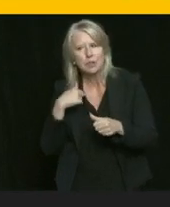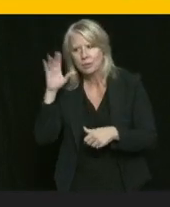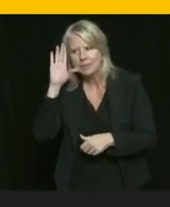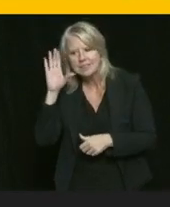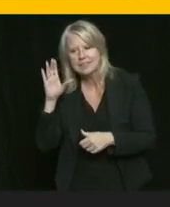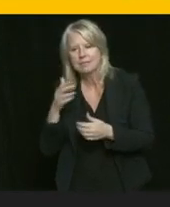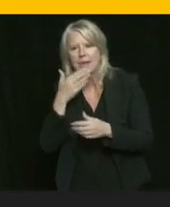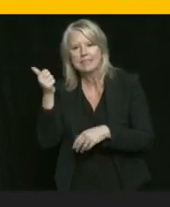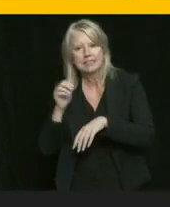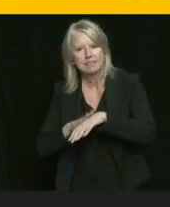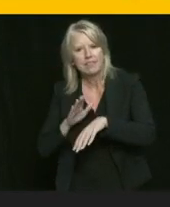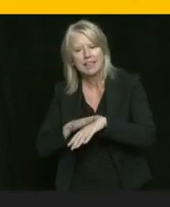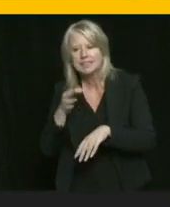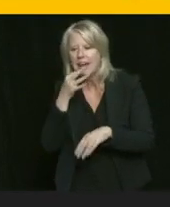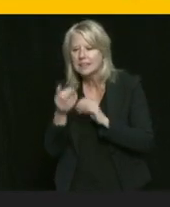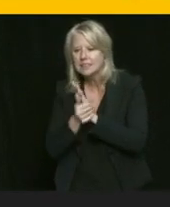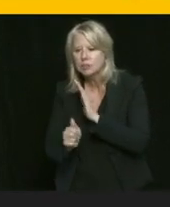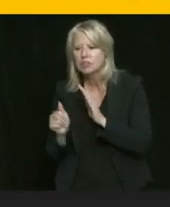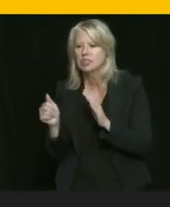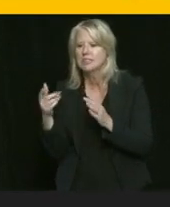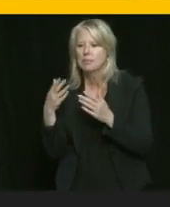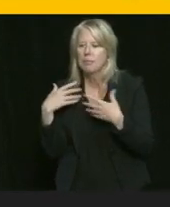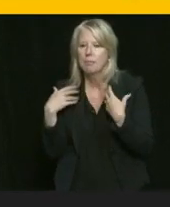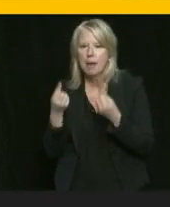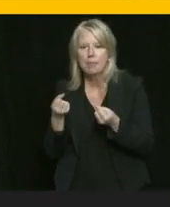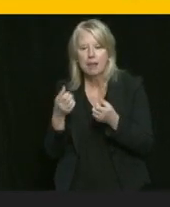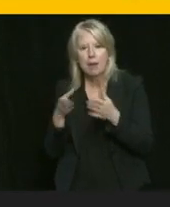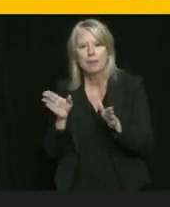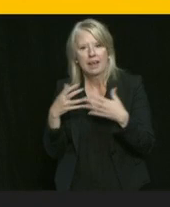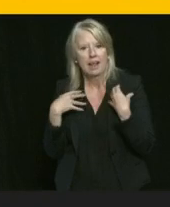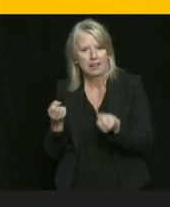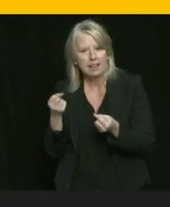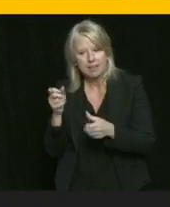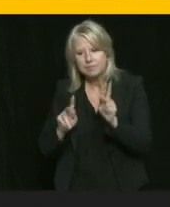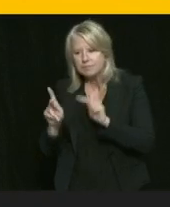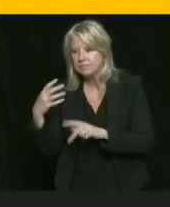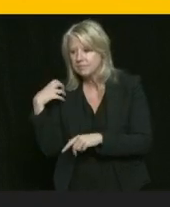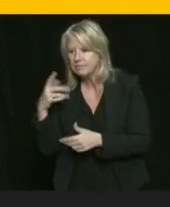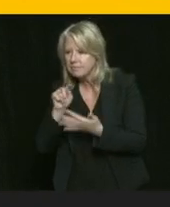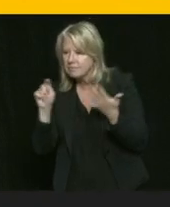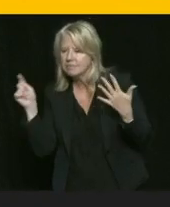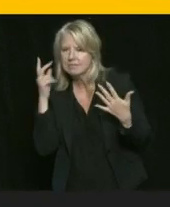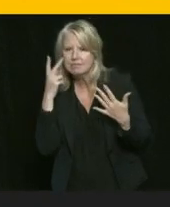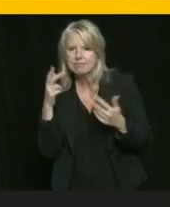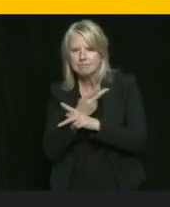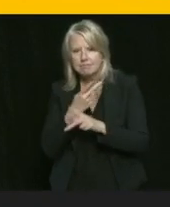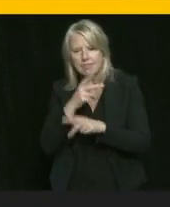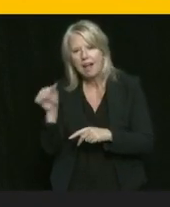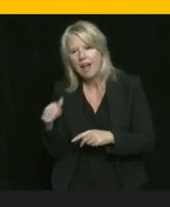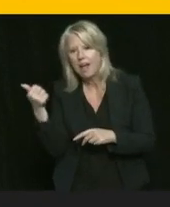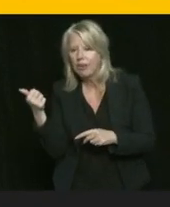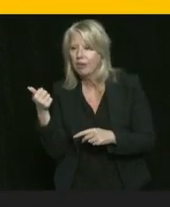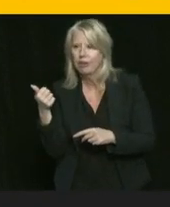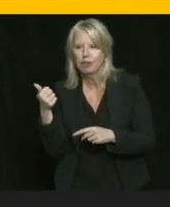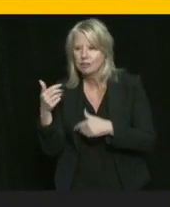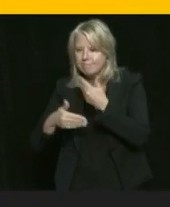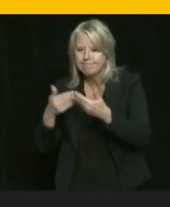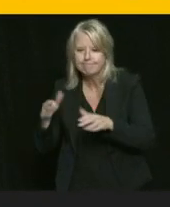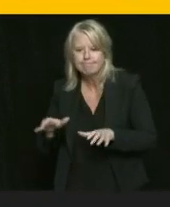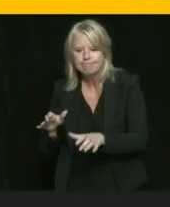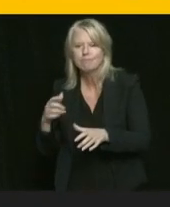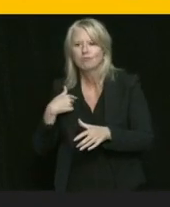best advice of experts and public health officials as we look for other steps we can take as we continue to fight that epidemic as